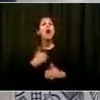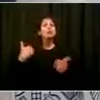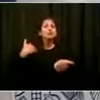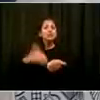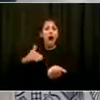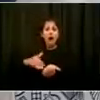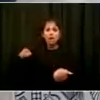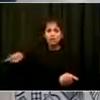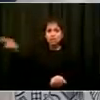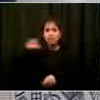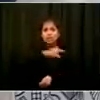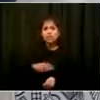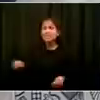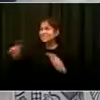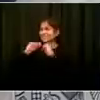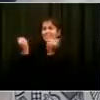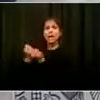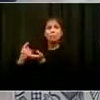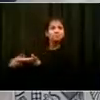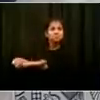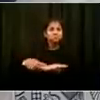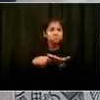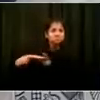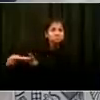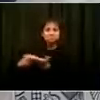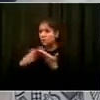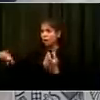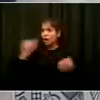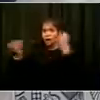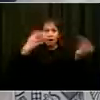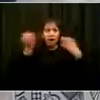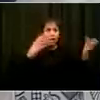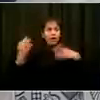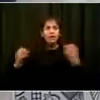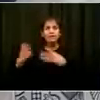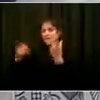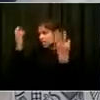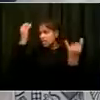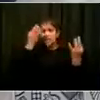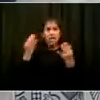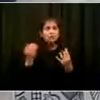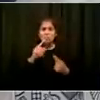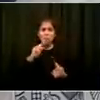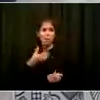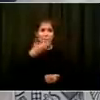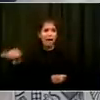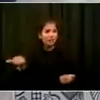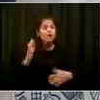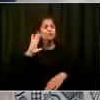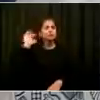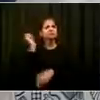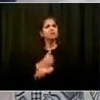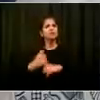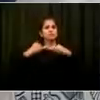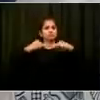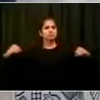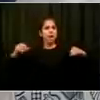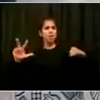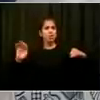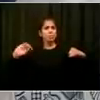both abundance of caution and a belief that we needed a social contract with our parents, with our educators, with our